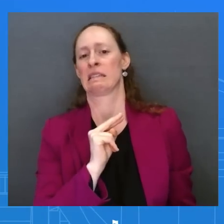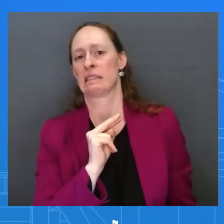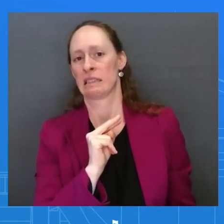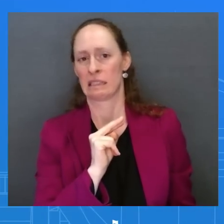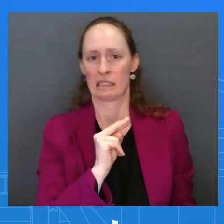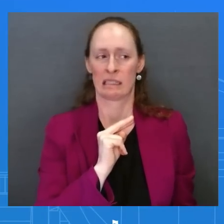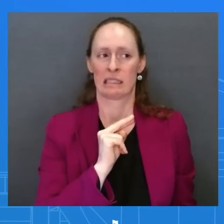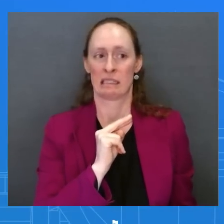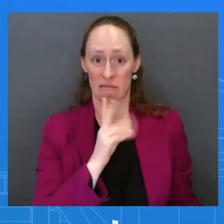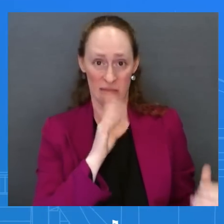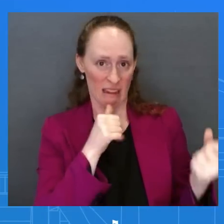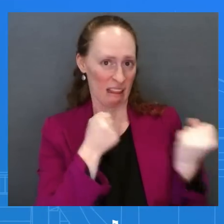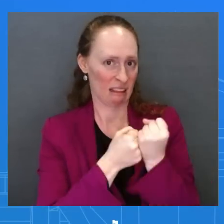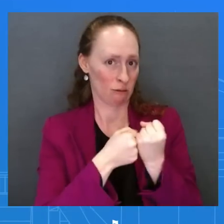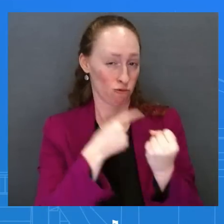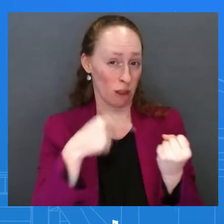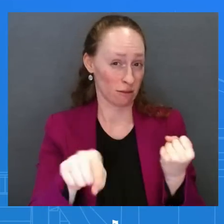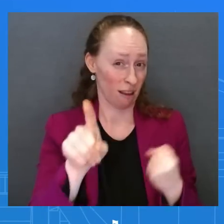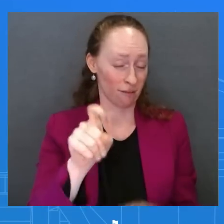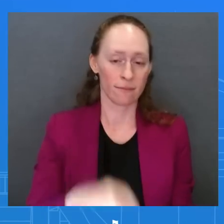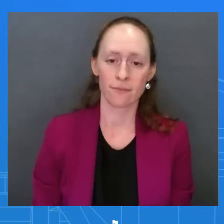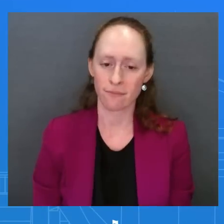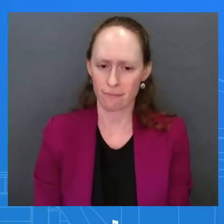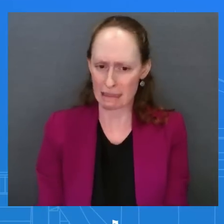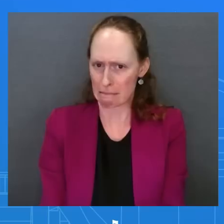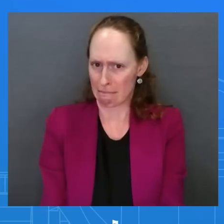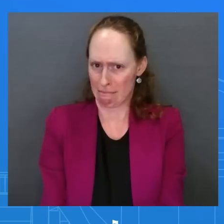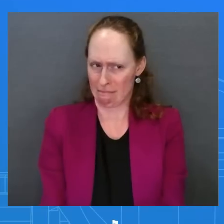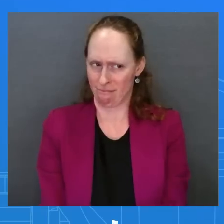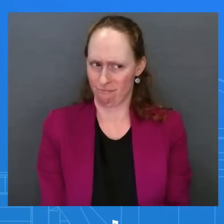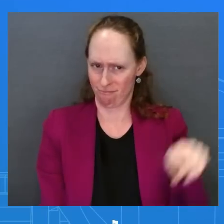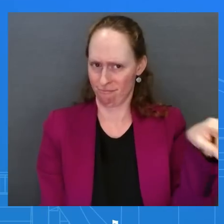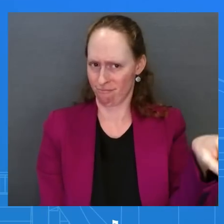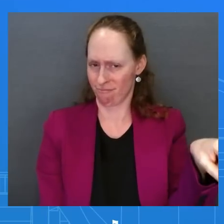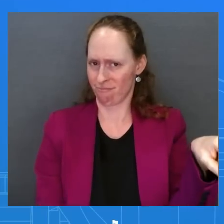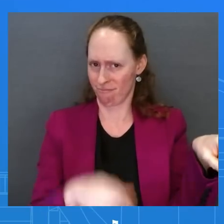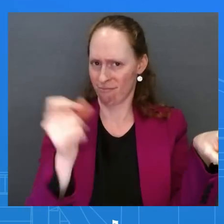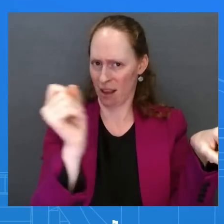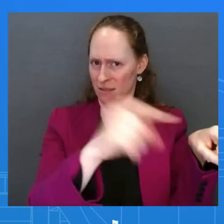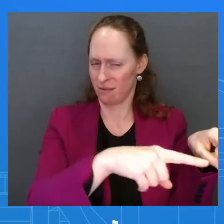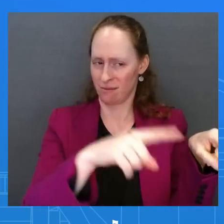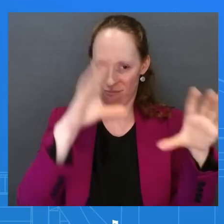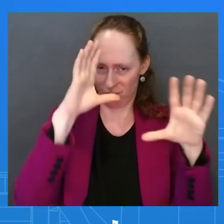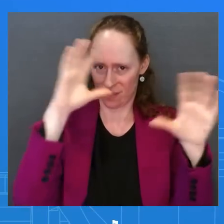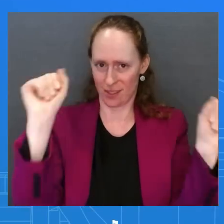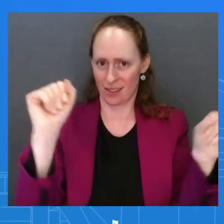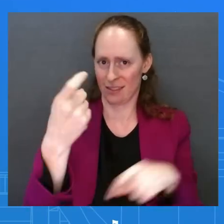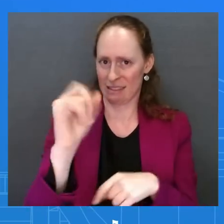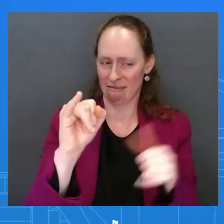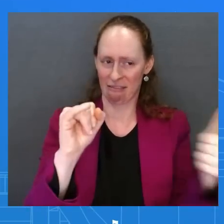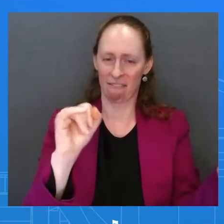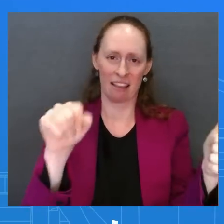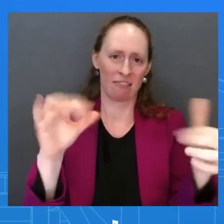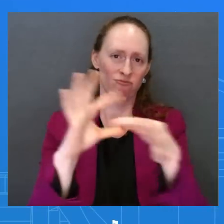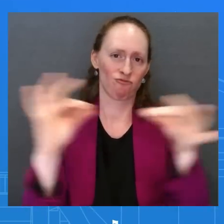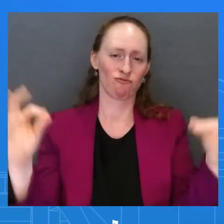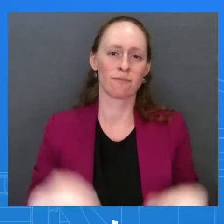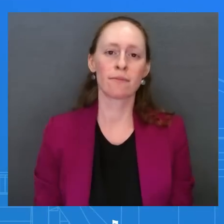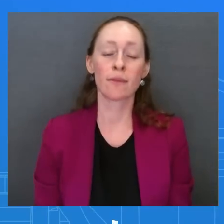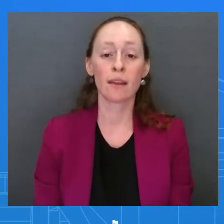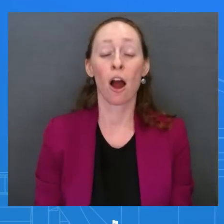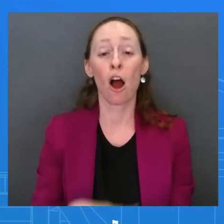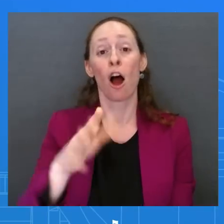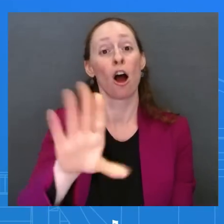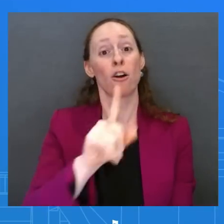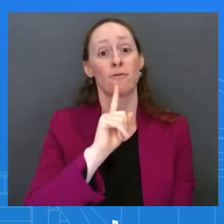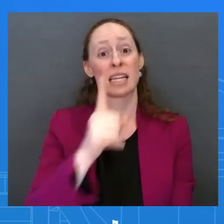don't want to see any country at all support Mr. Putin and make it easier for him to kill more Ukrainians. We want to